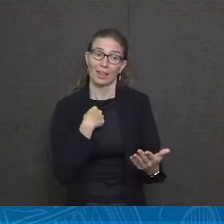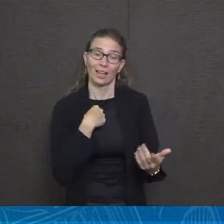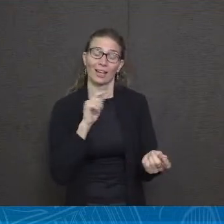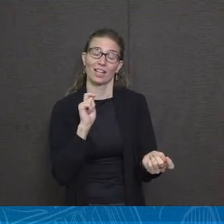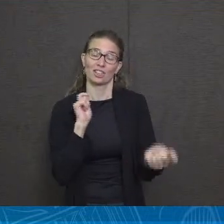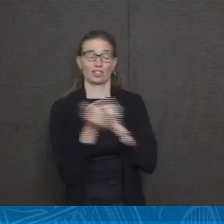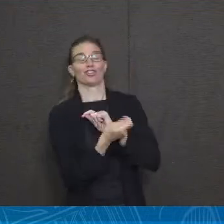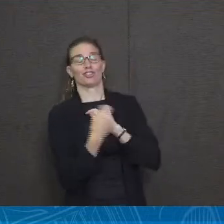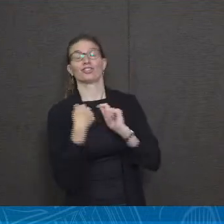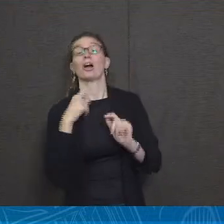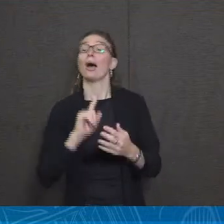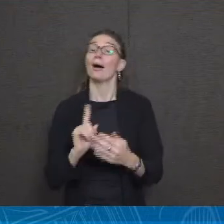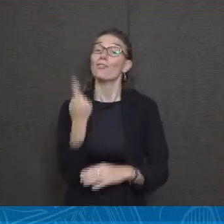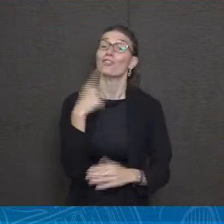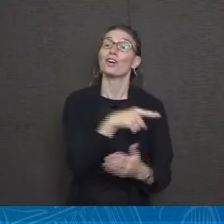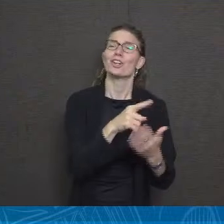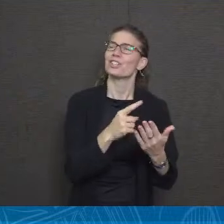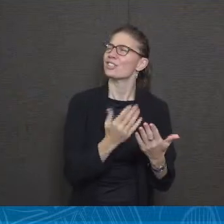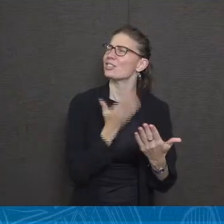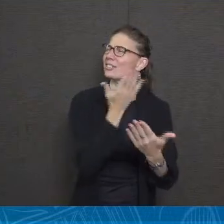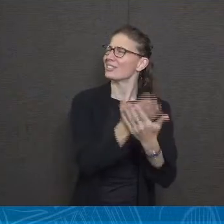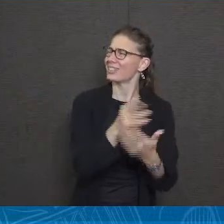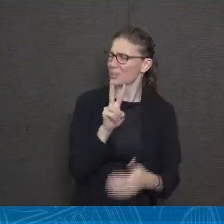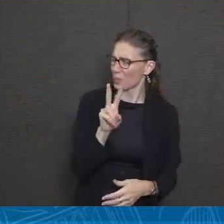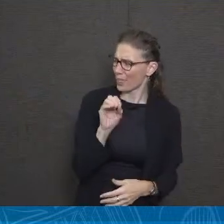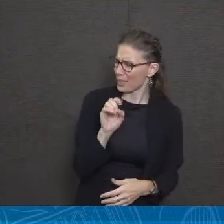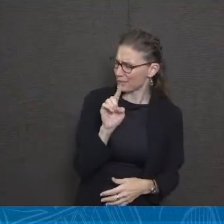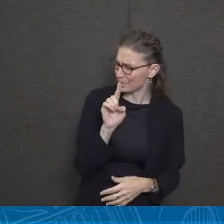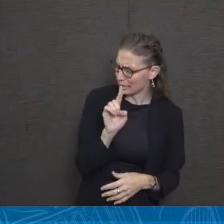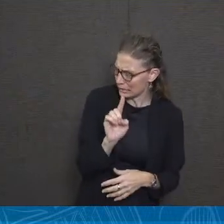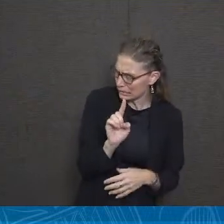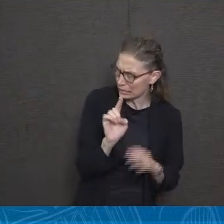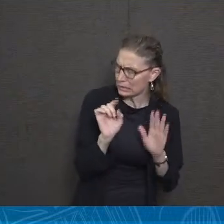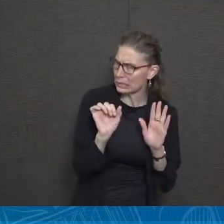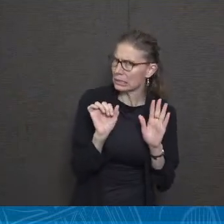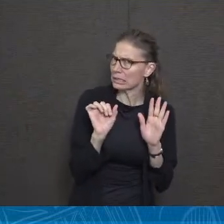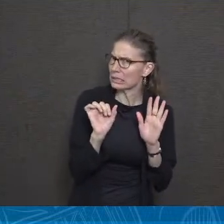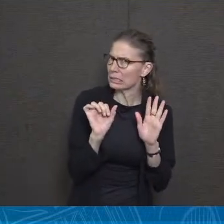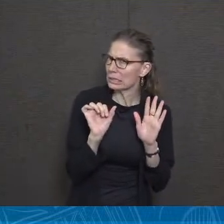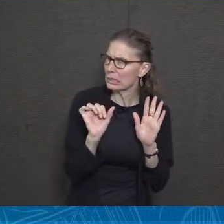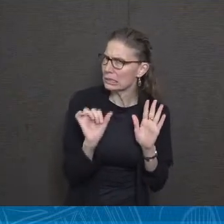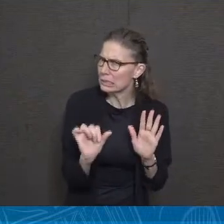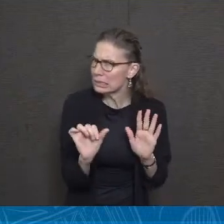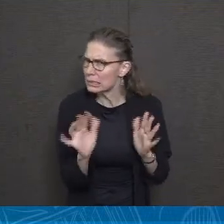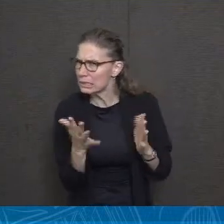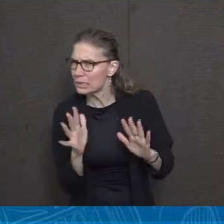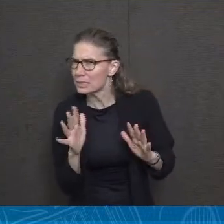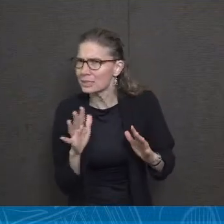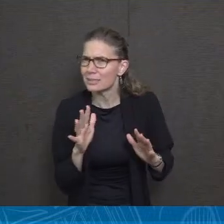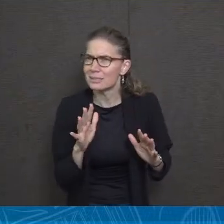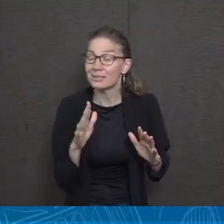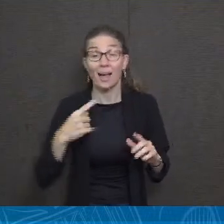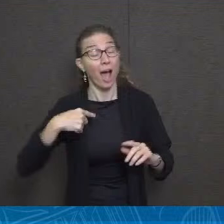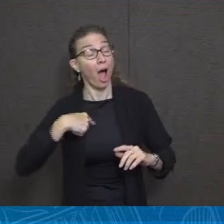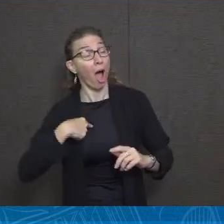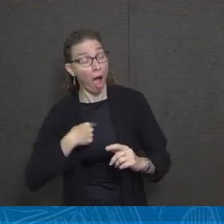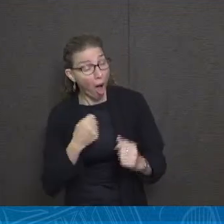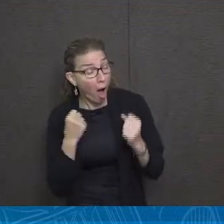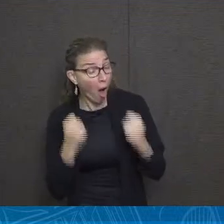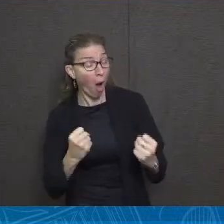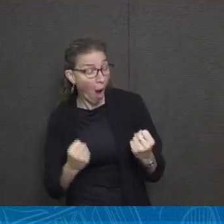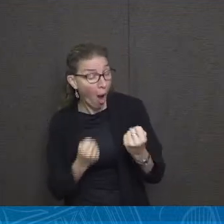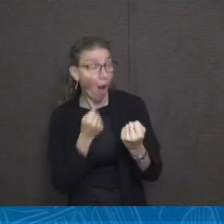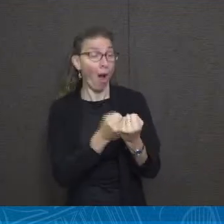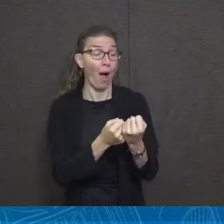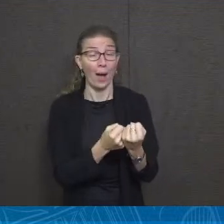articles were brought out, which 2016, sorry, my memory may be going, I wasn't that confident, because the